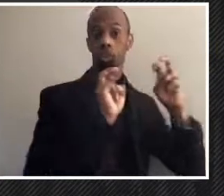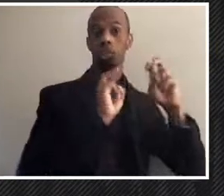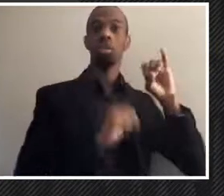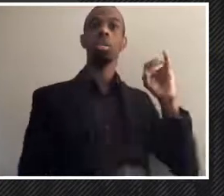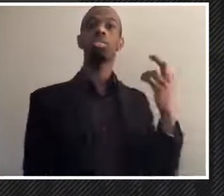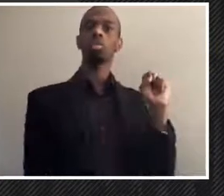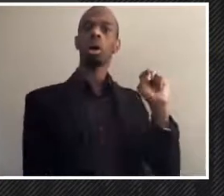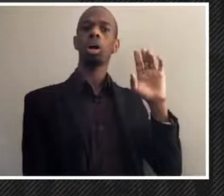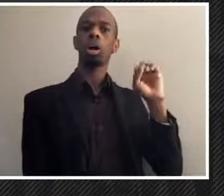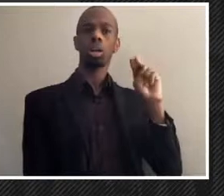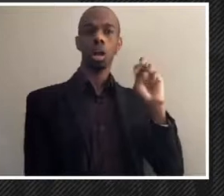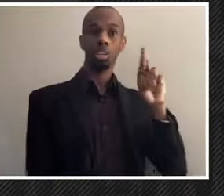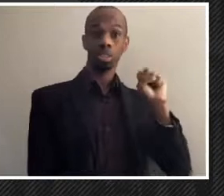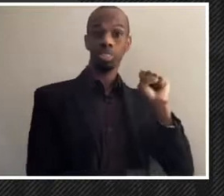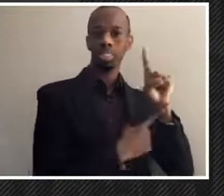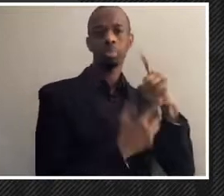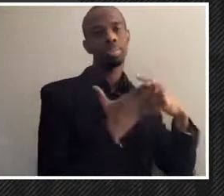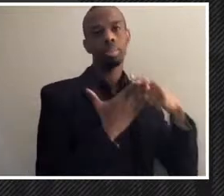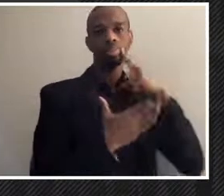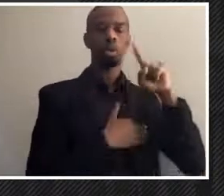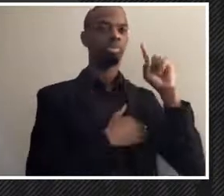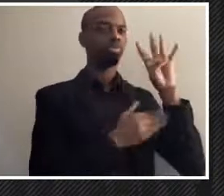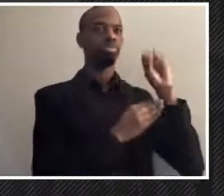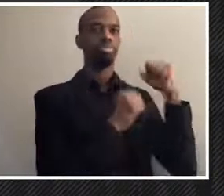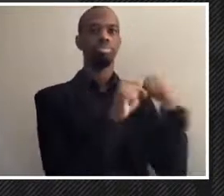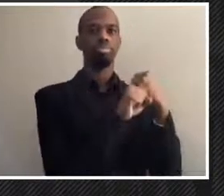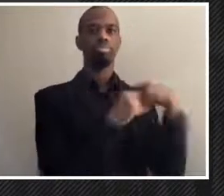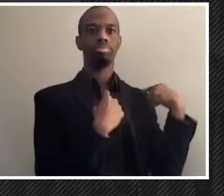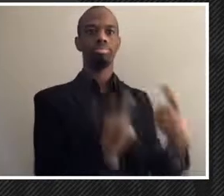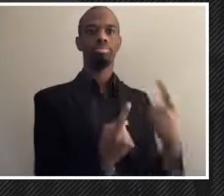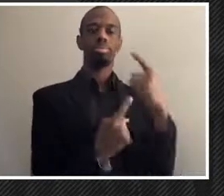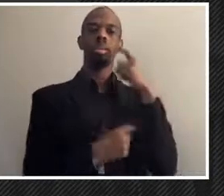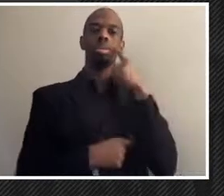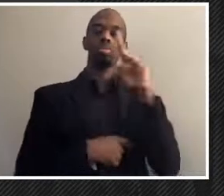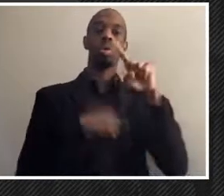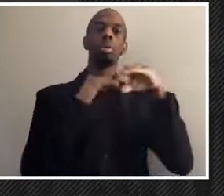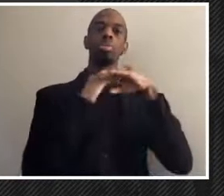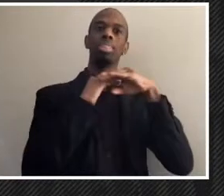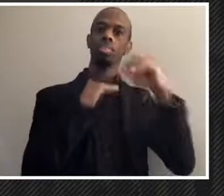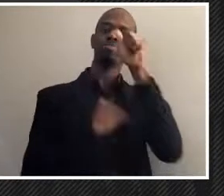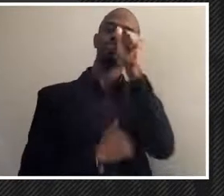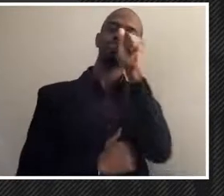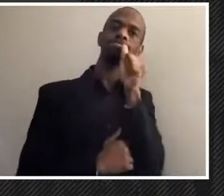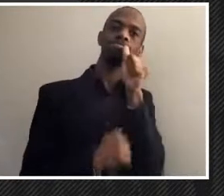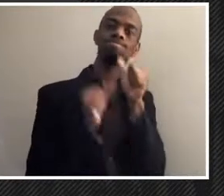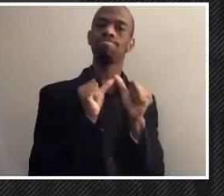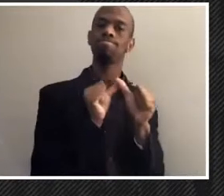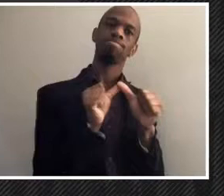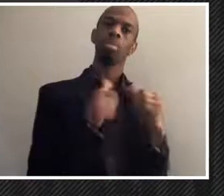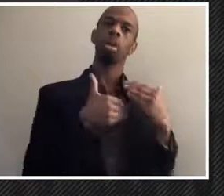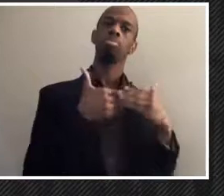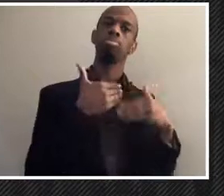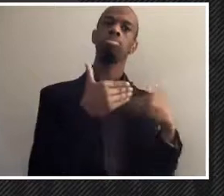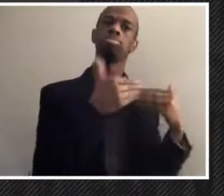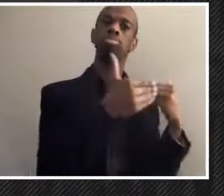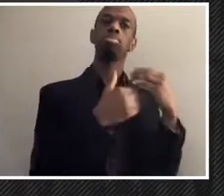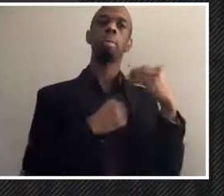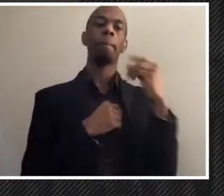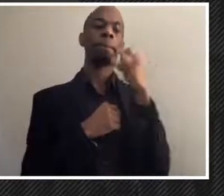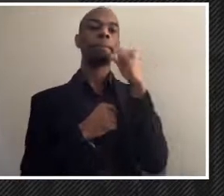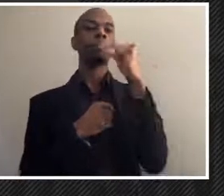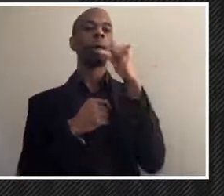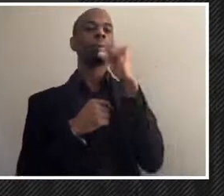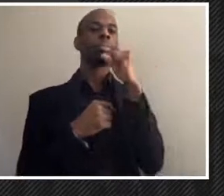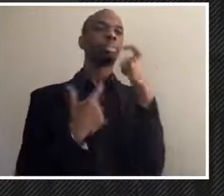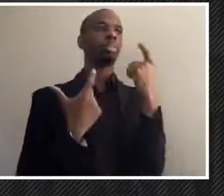over the last 40 years. You know, talking about being steadfast and having perseverance and not merely